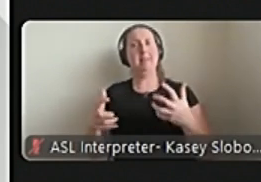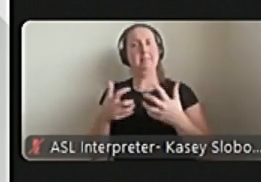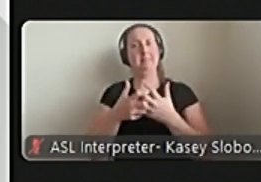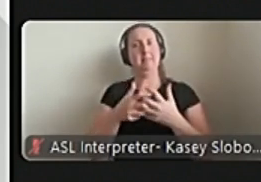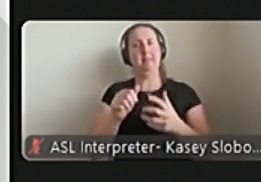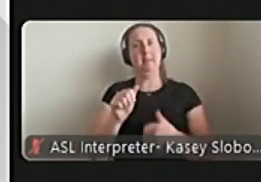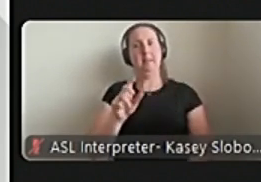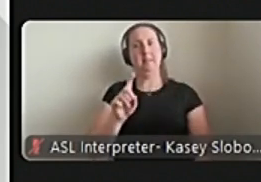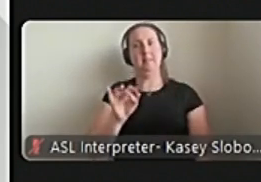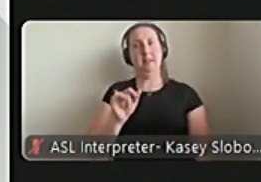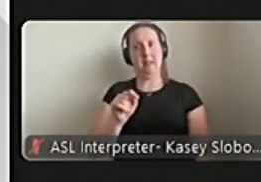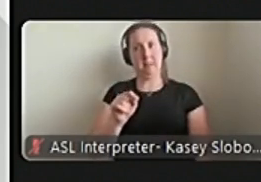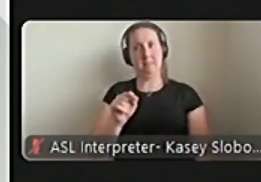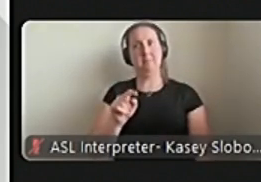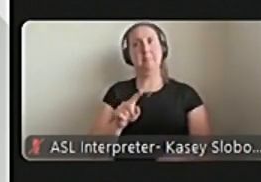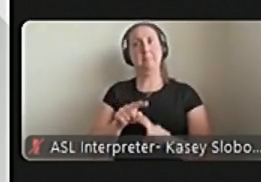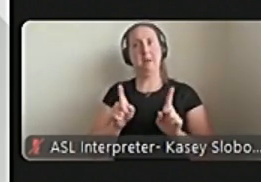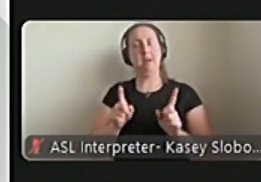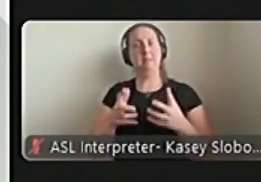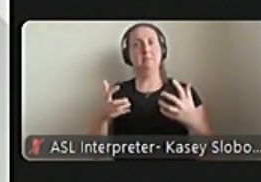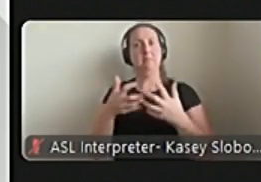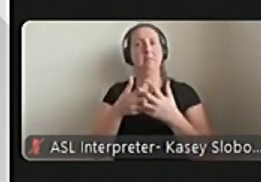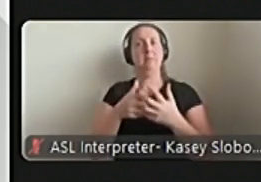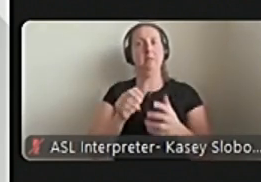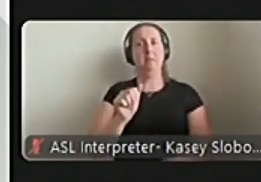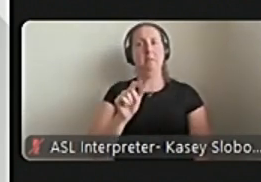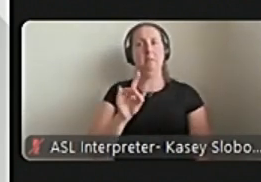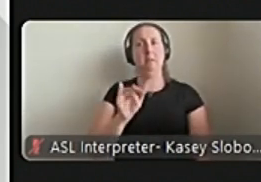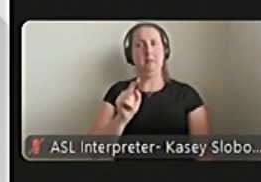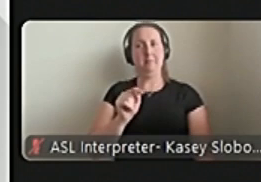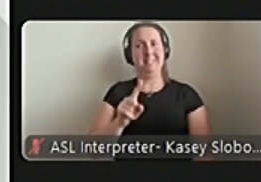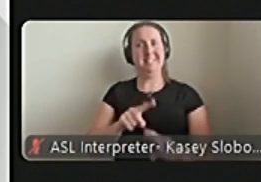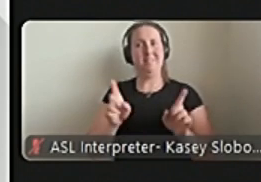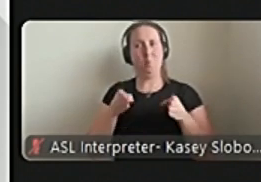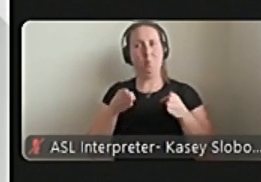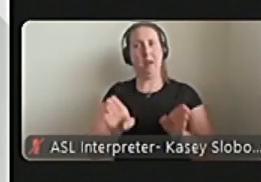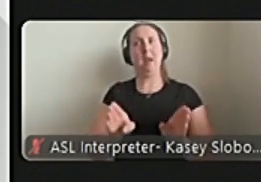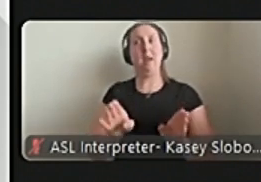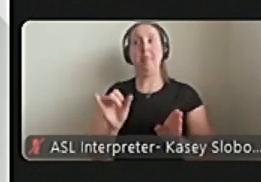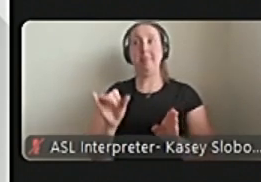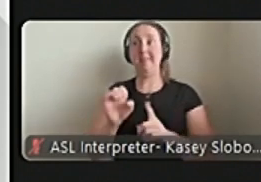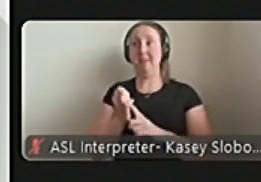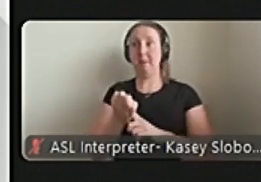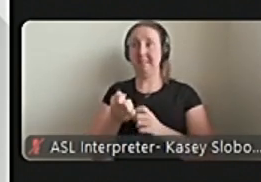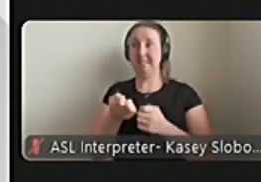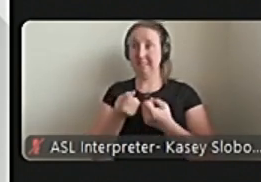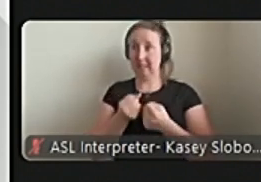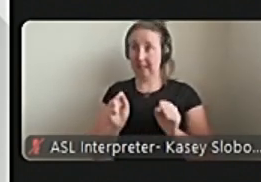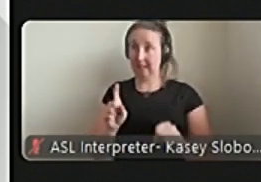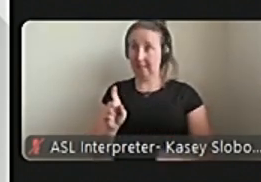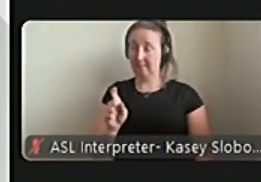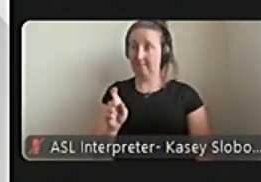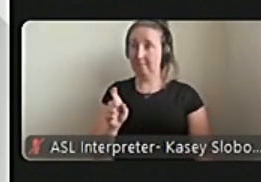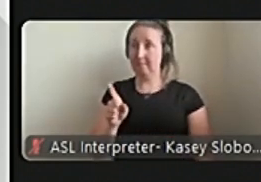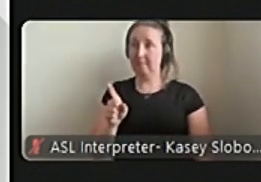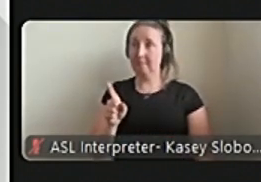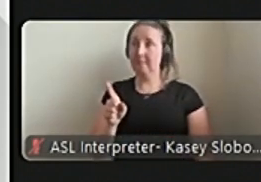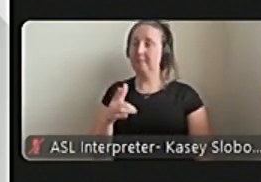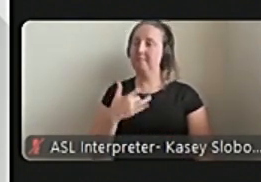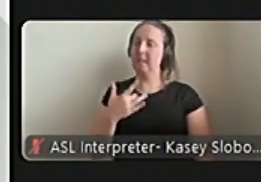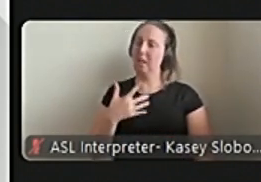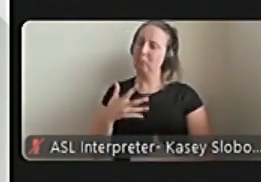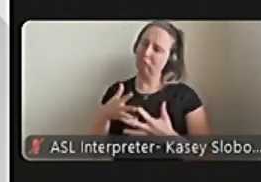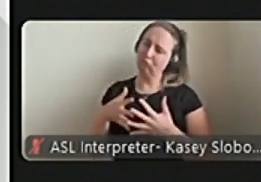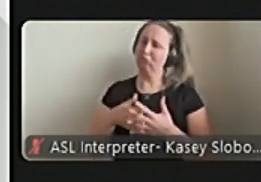it in a different way sometimes. But do you have the safe environment? Do you give that sense of belonging that